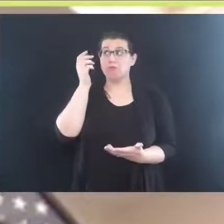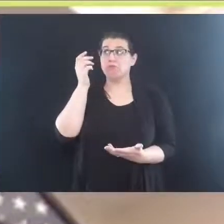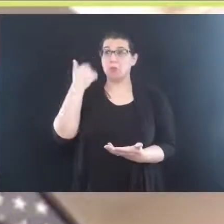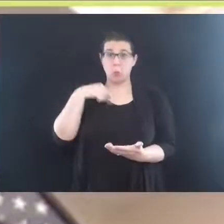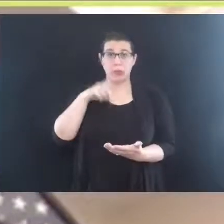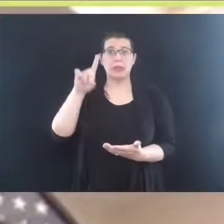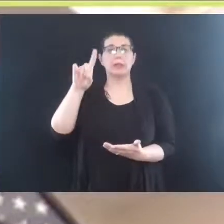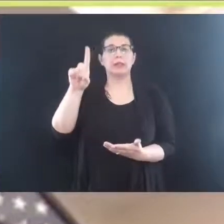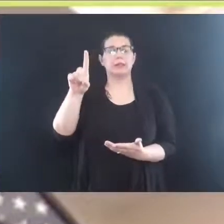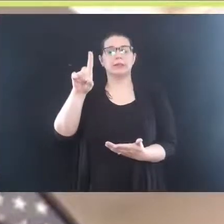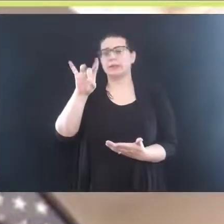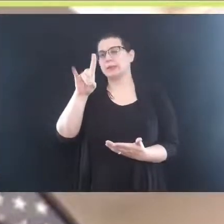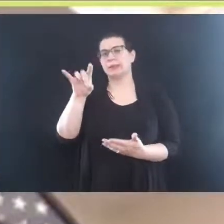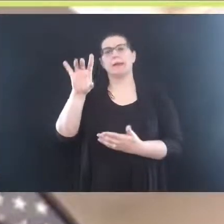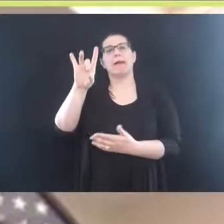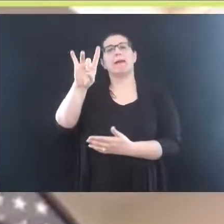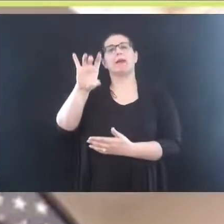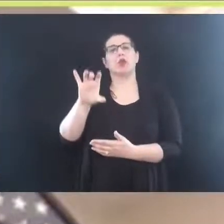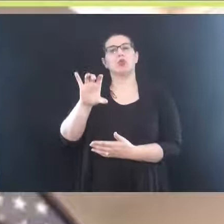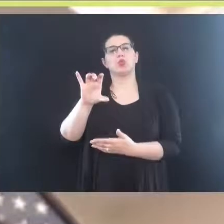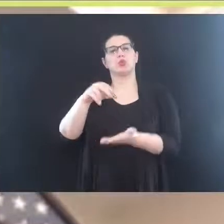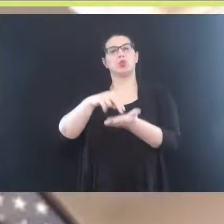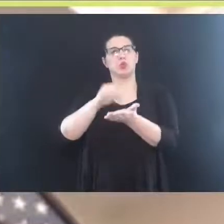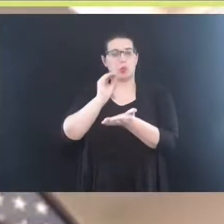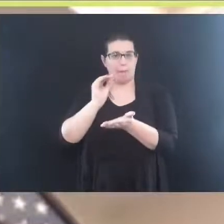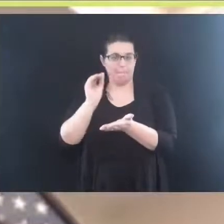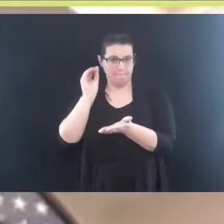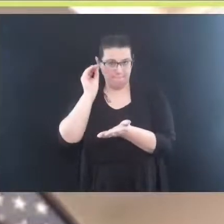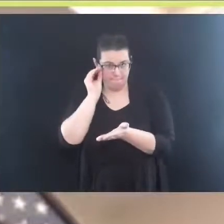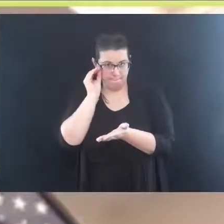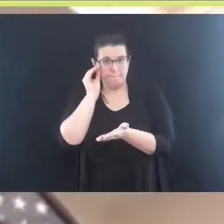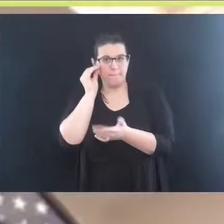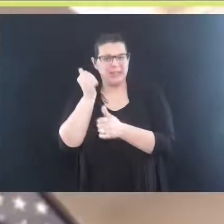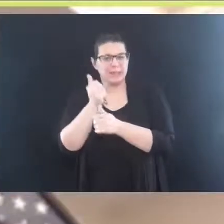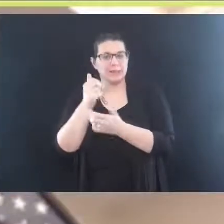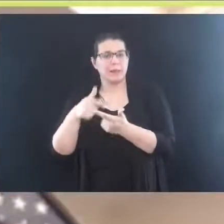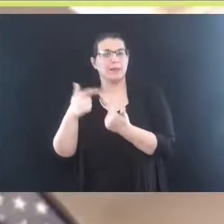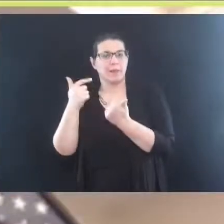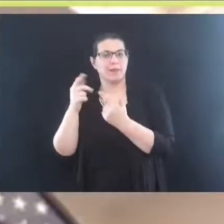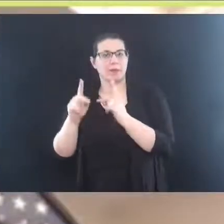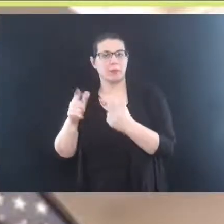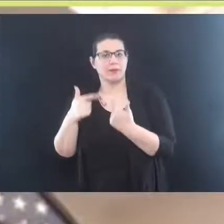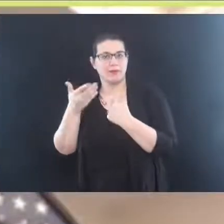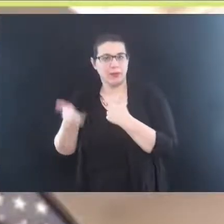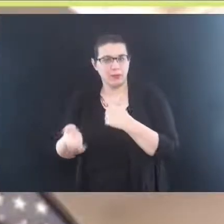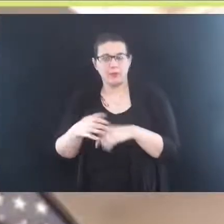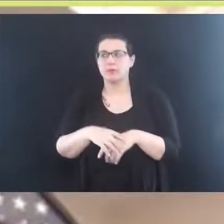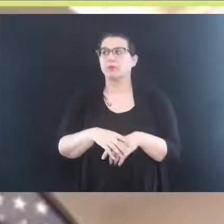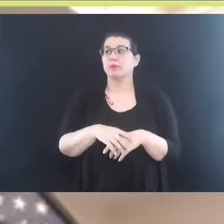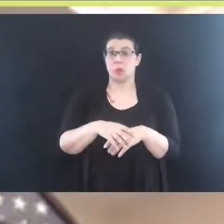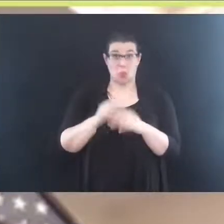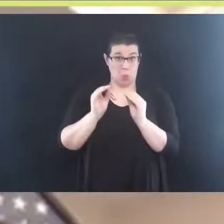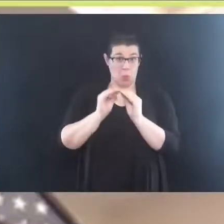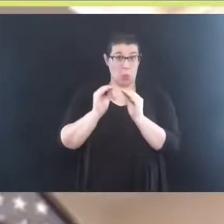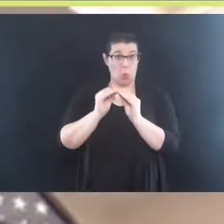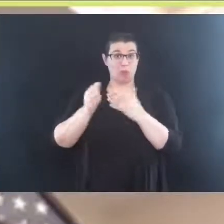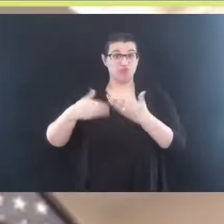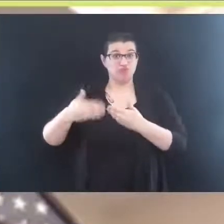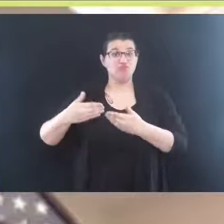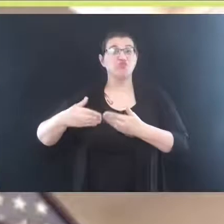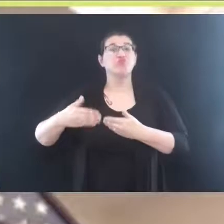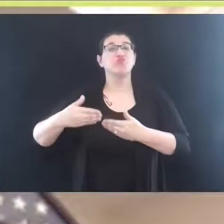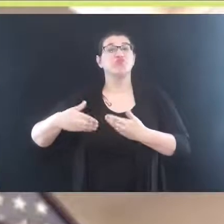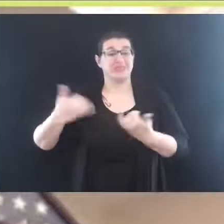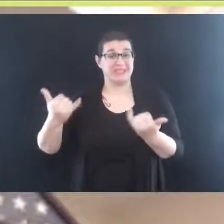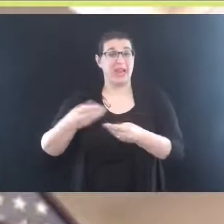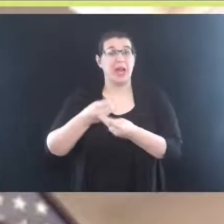800 nursing home and assisted living residents, and more are in progress now. There is a team